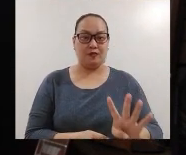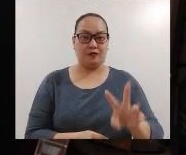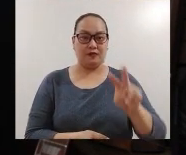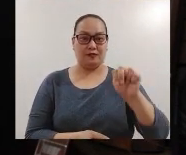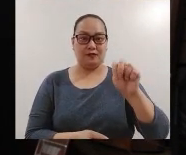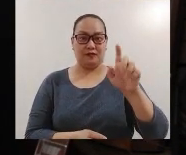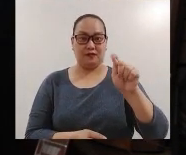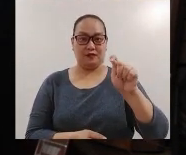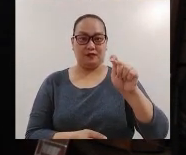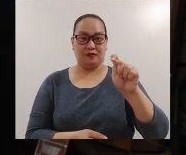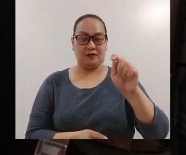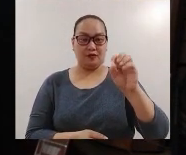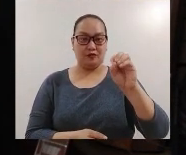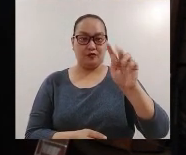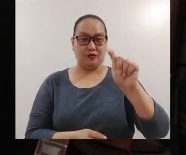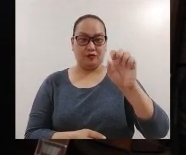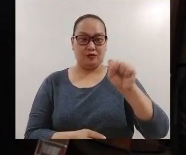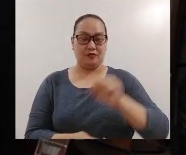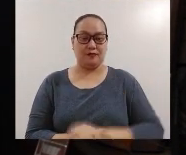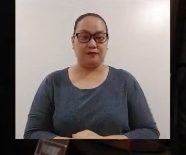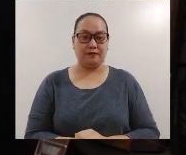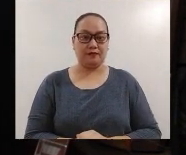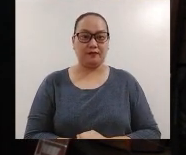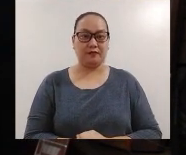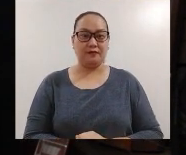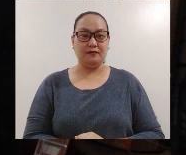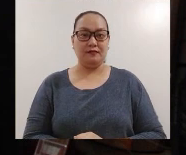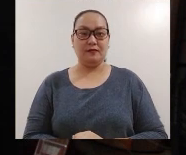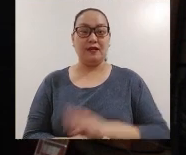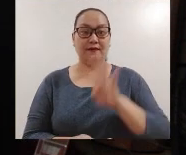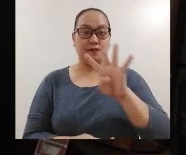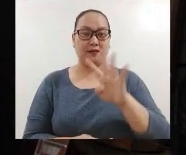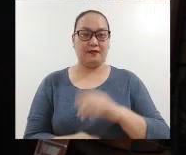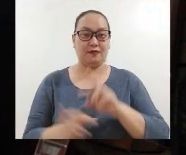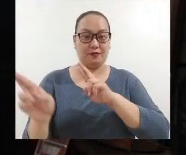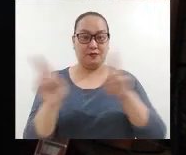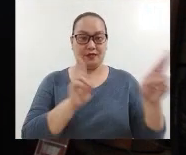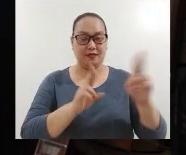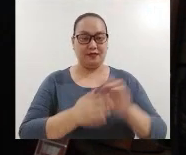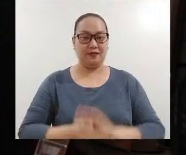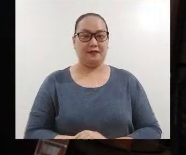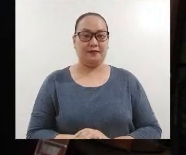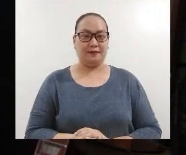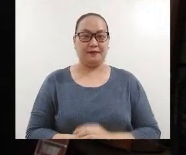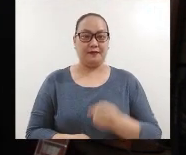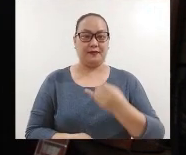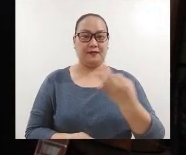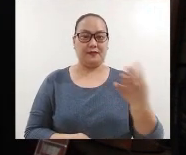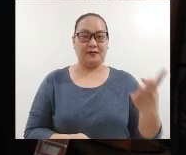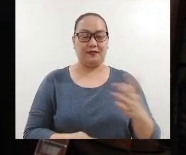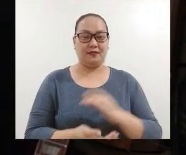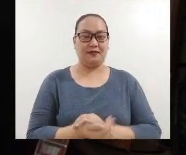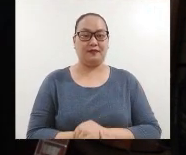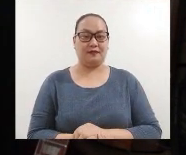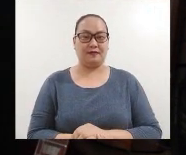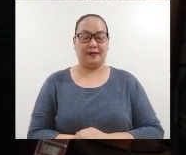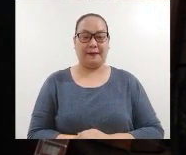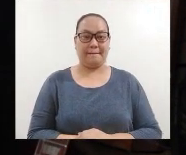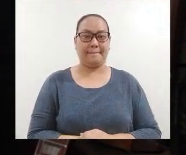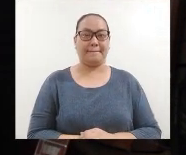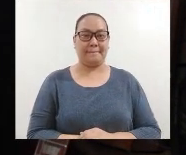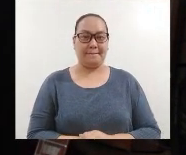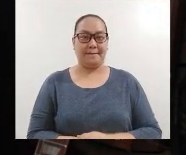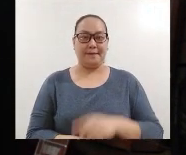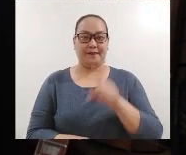notes. Ready? It receives one count, Dino. Ready? One, two, three, four.